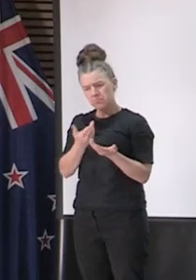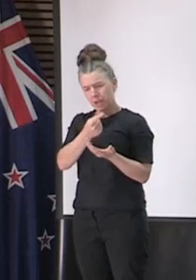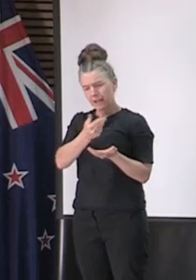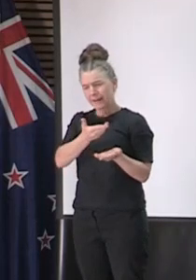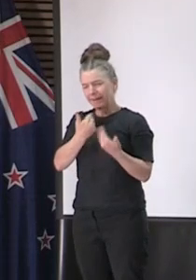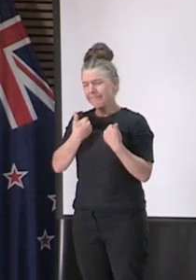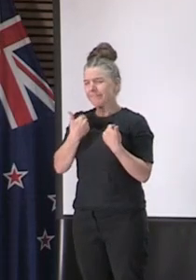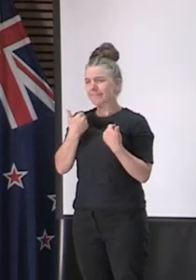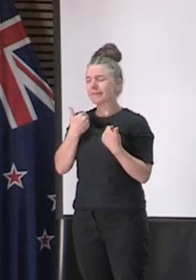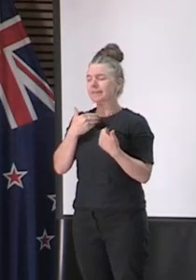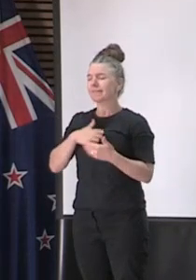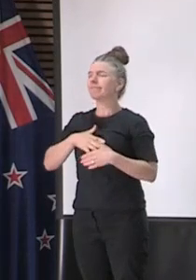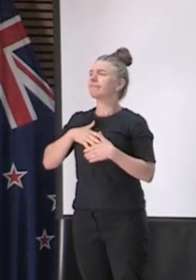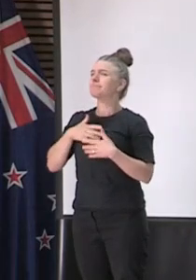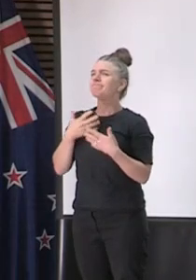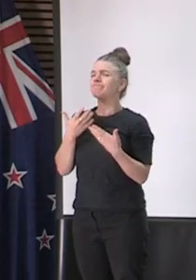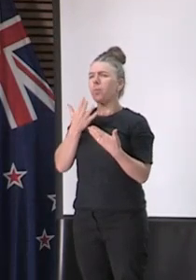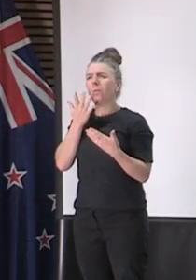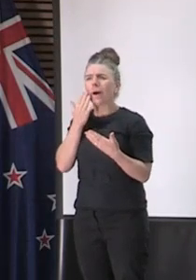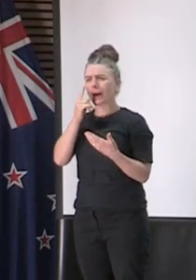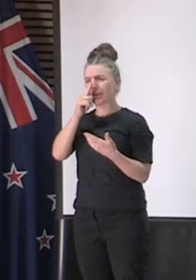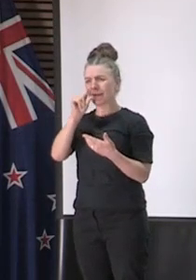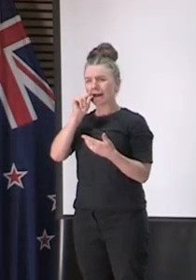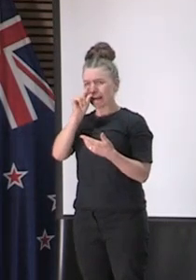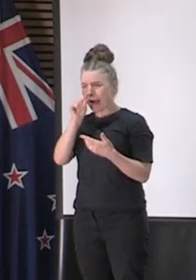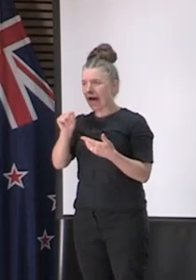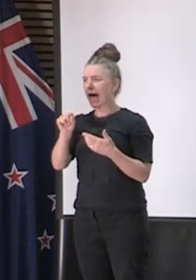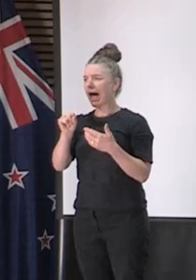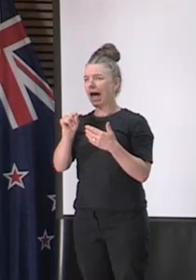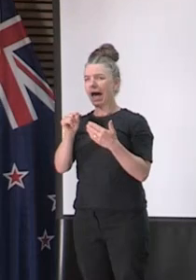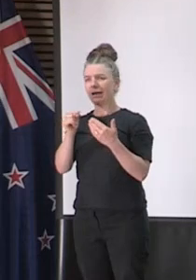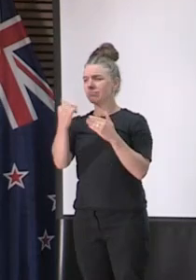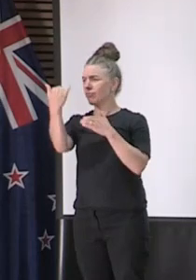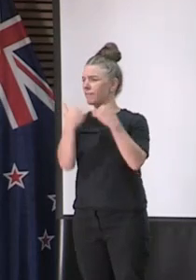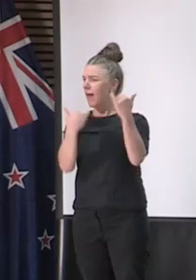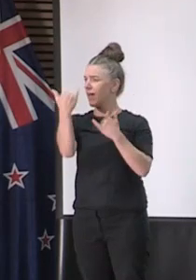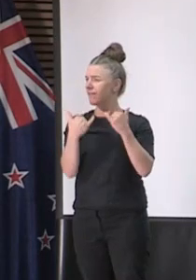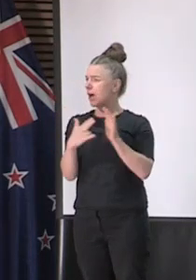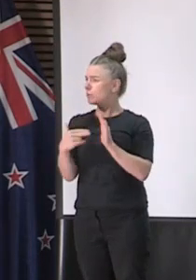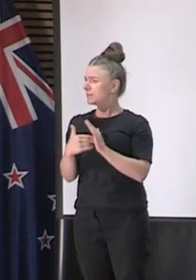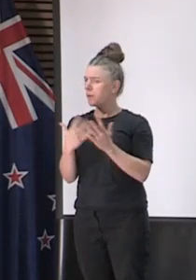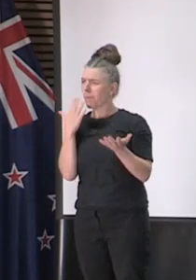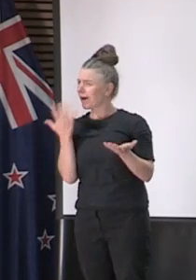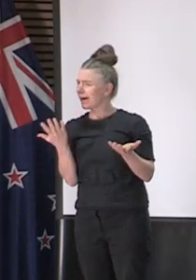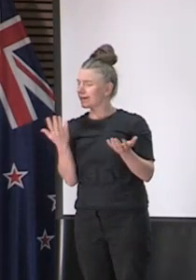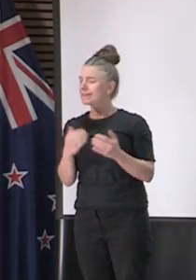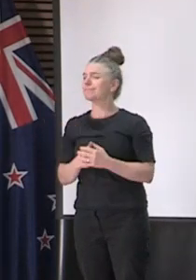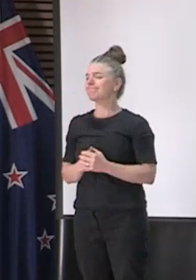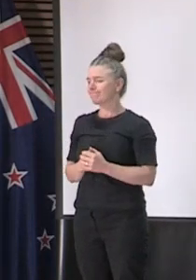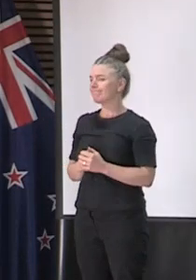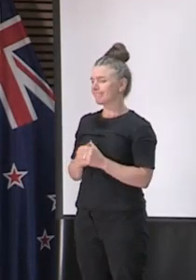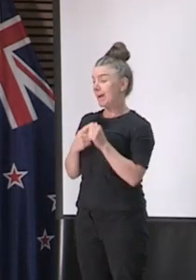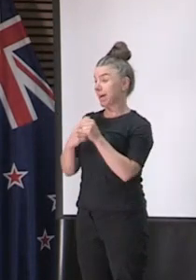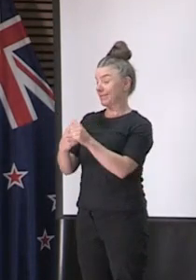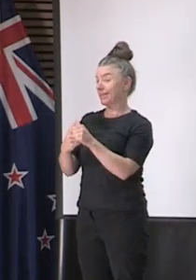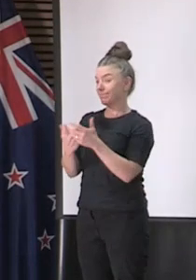assurance, I guess, to those people of when they may be able to start getting people from overseas? Yeah, I mean, of course, I want New